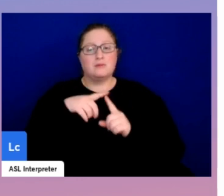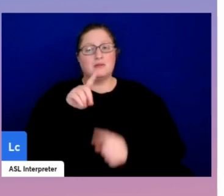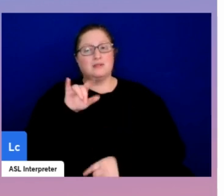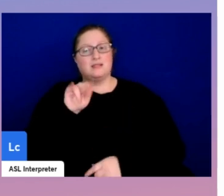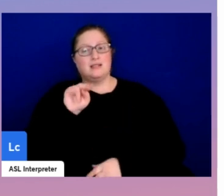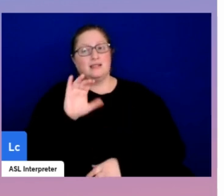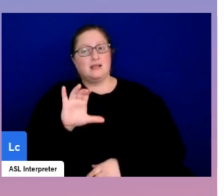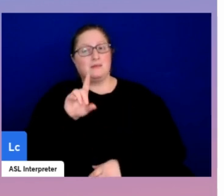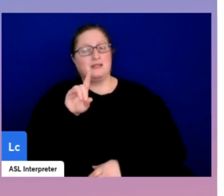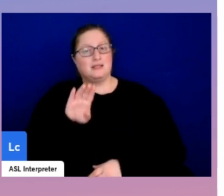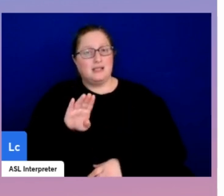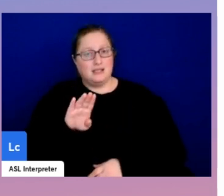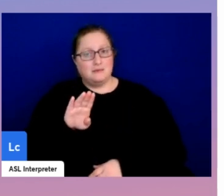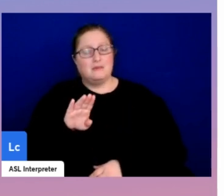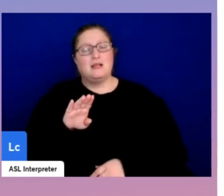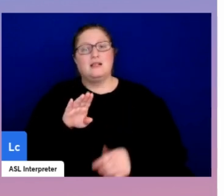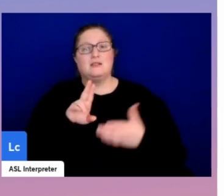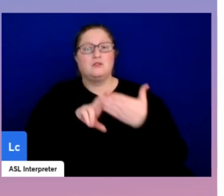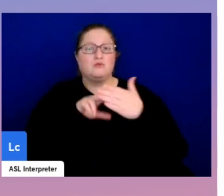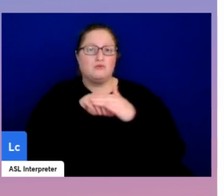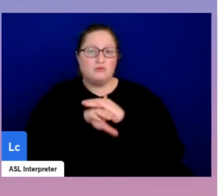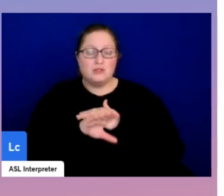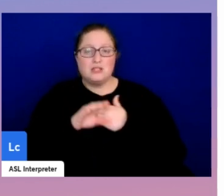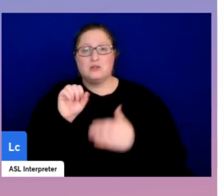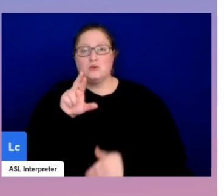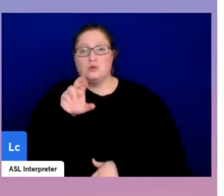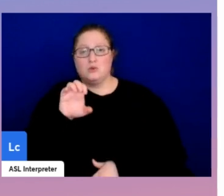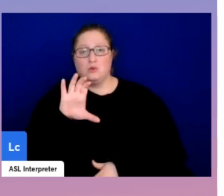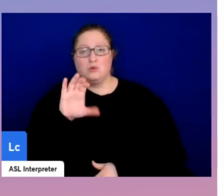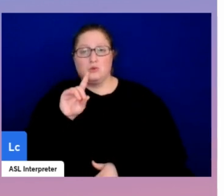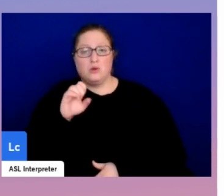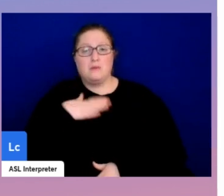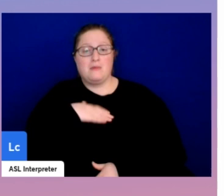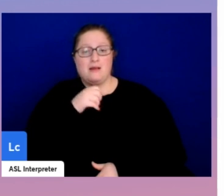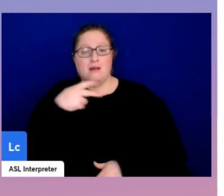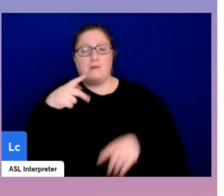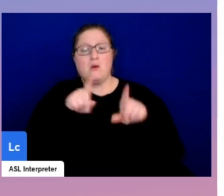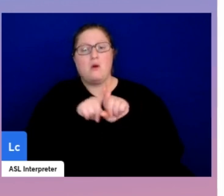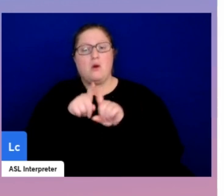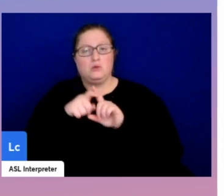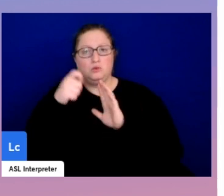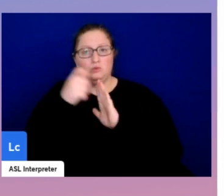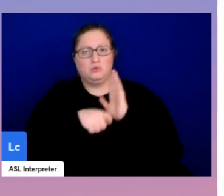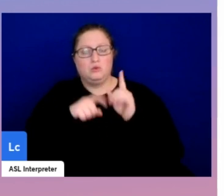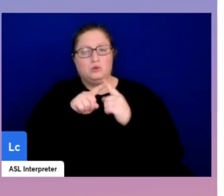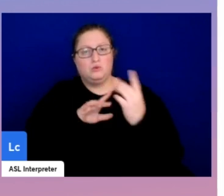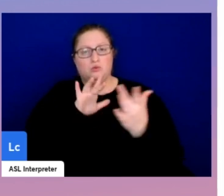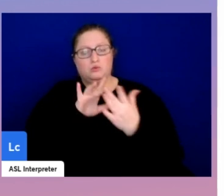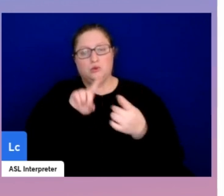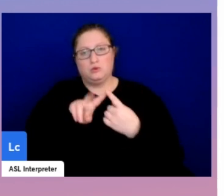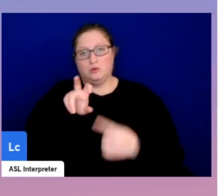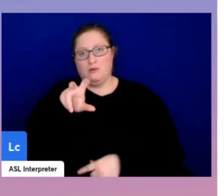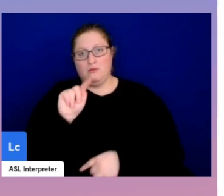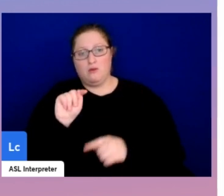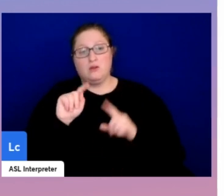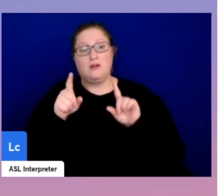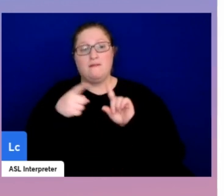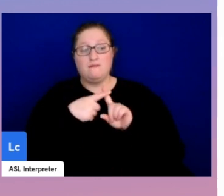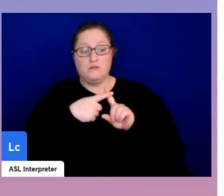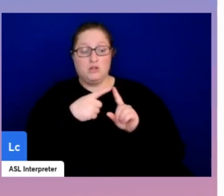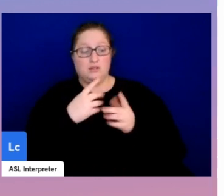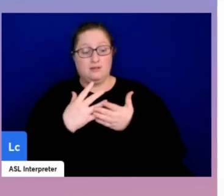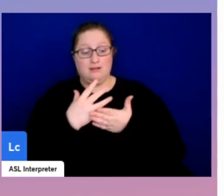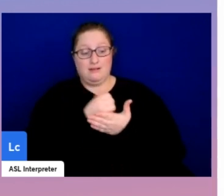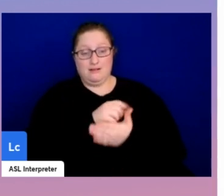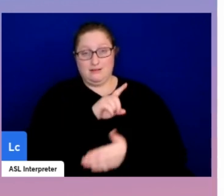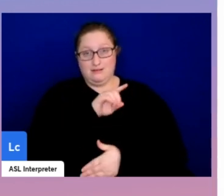database credentials, and what I'll show in the source code is that my application is also written to reach out to Vault to also first grab database